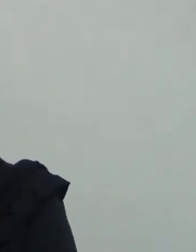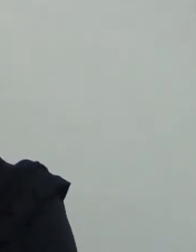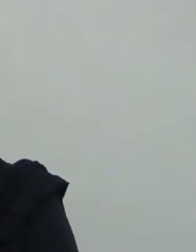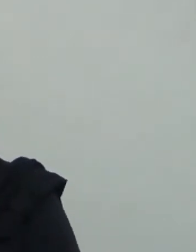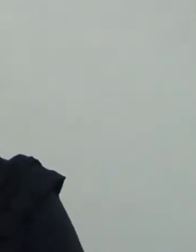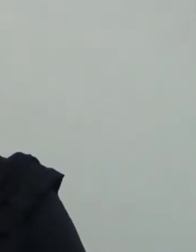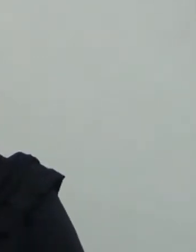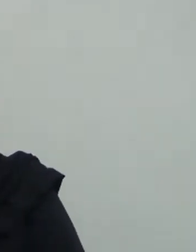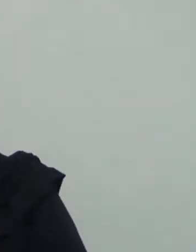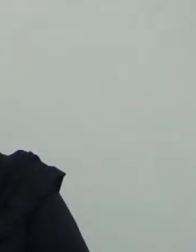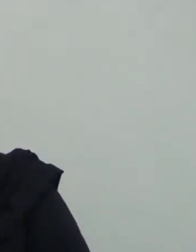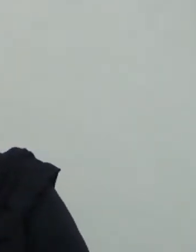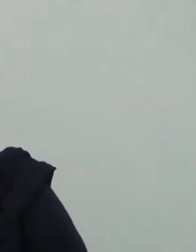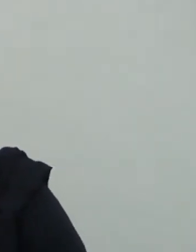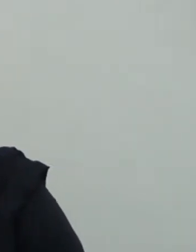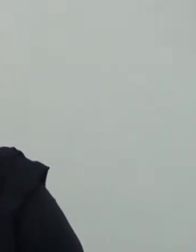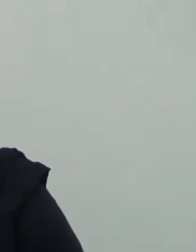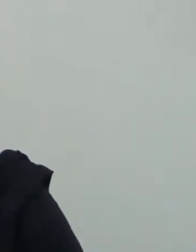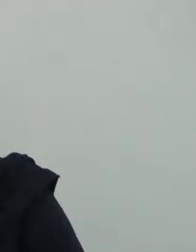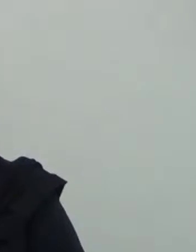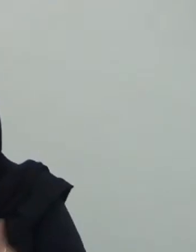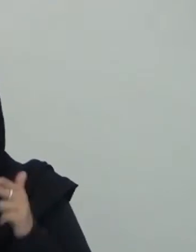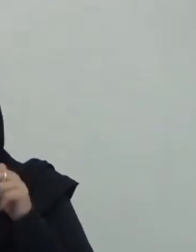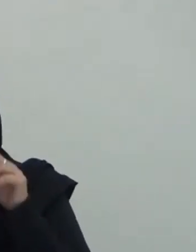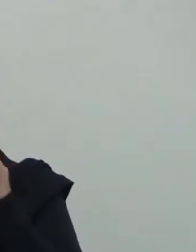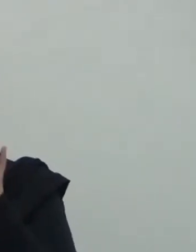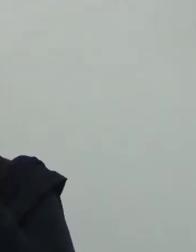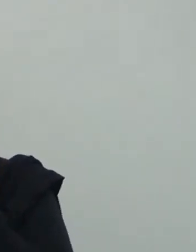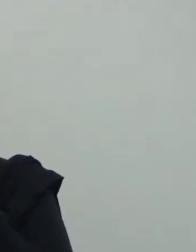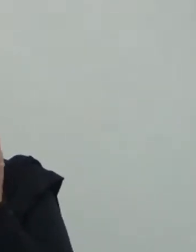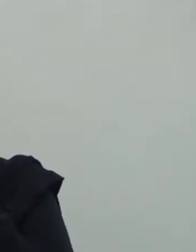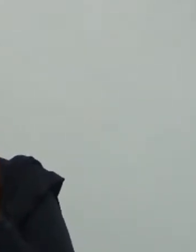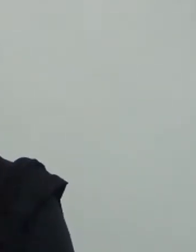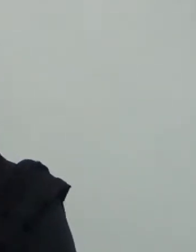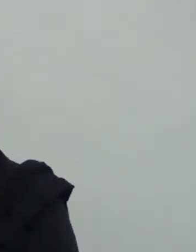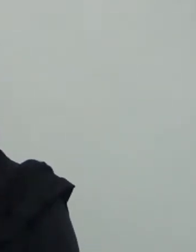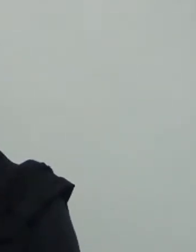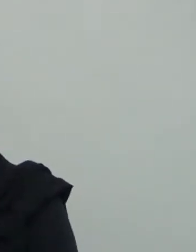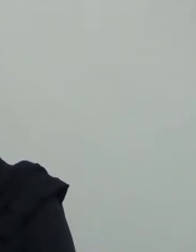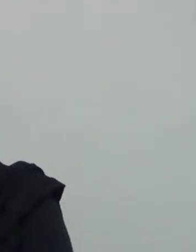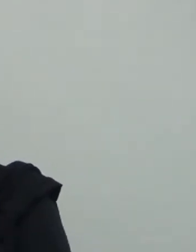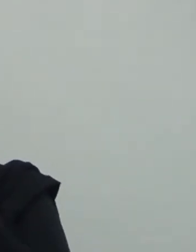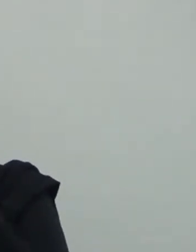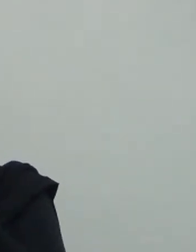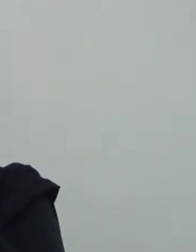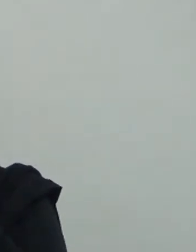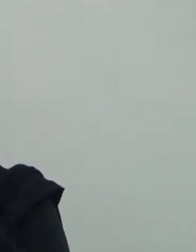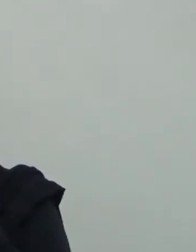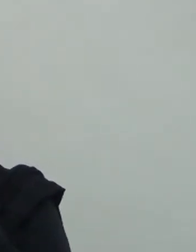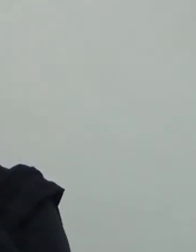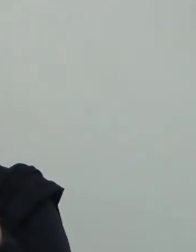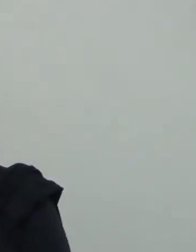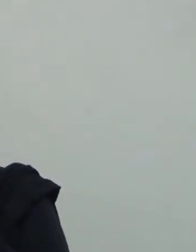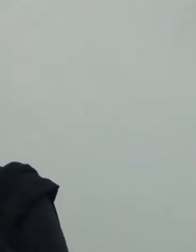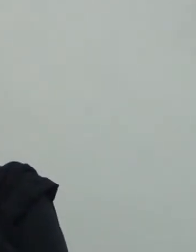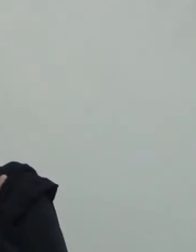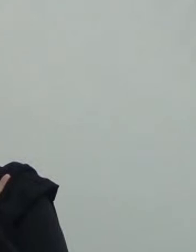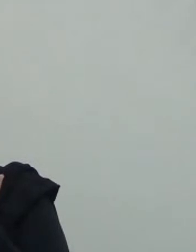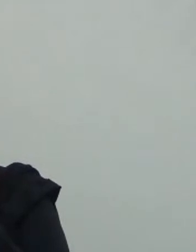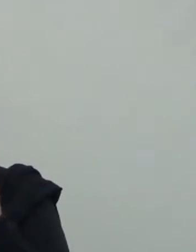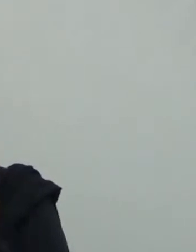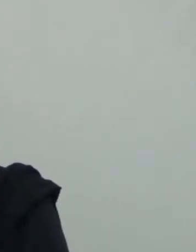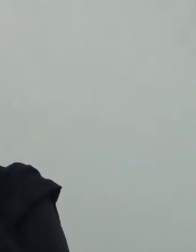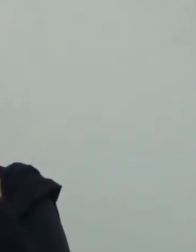puberty, from the age of consent, we need to know about the rules and regulations related to the will and final testament,